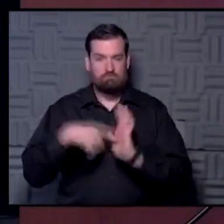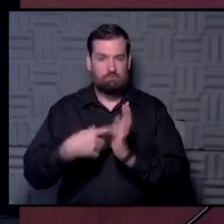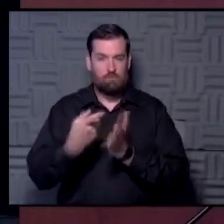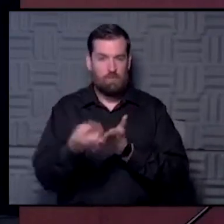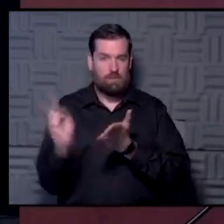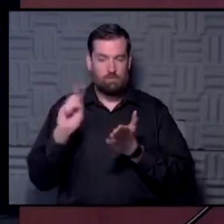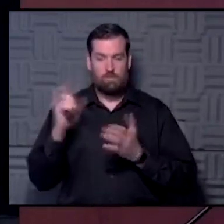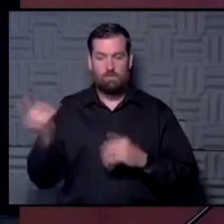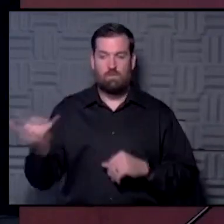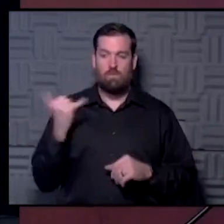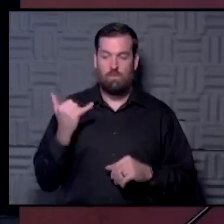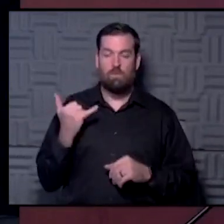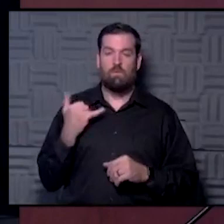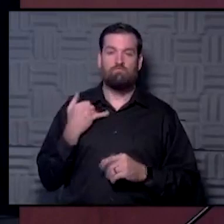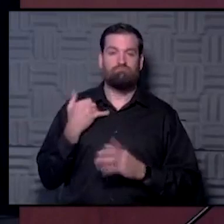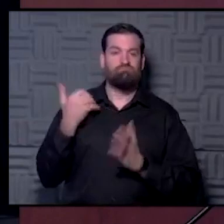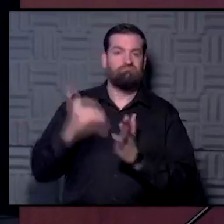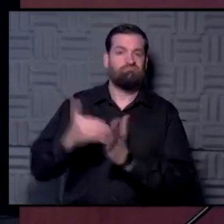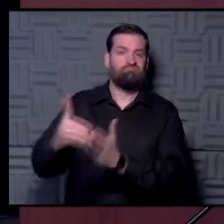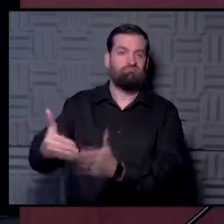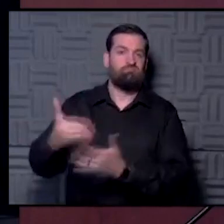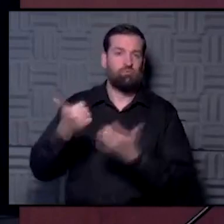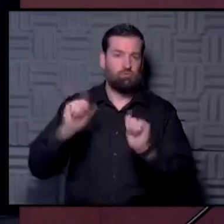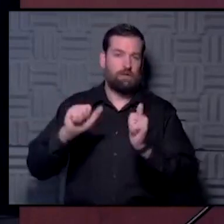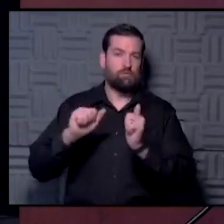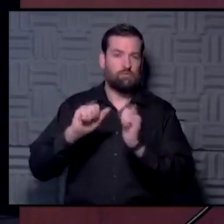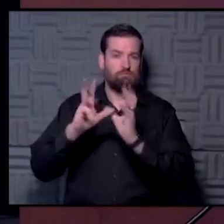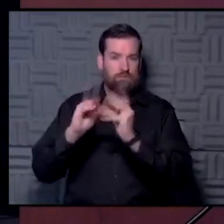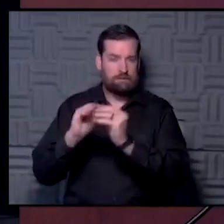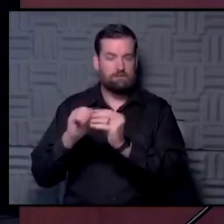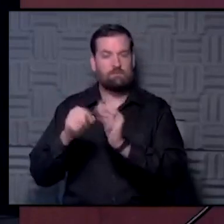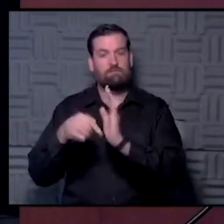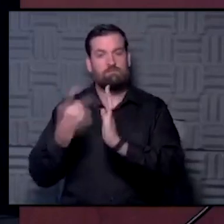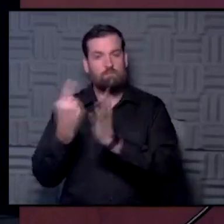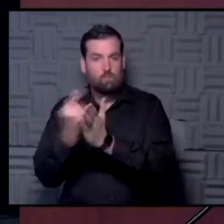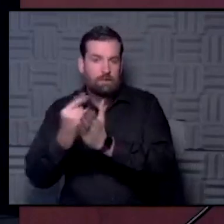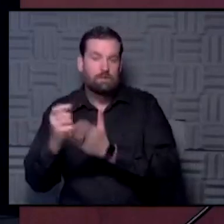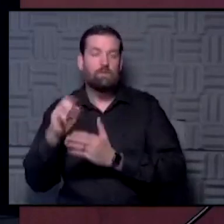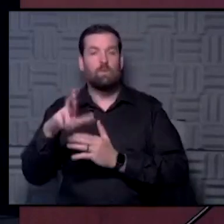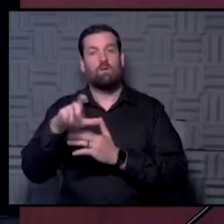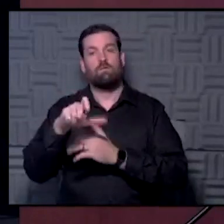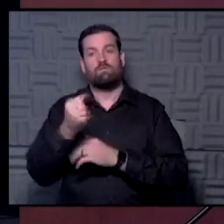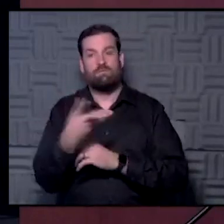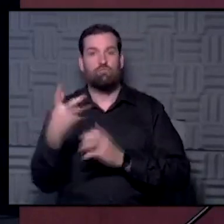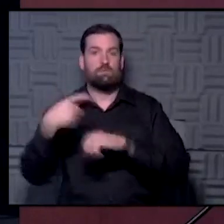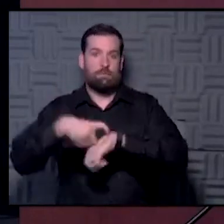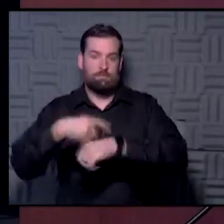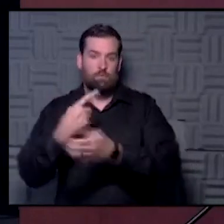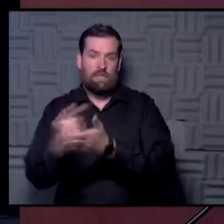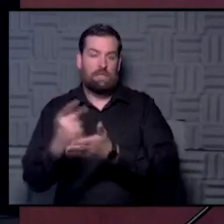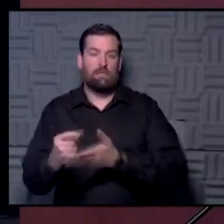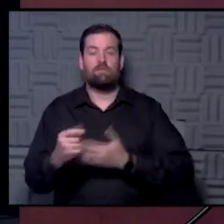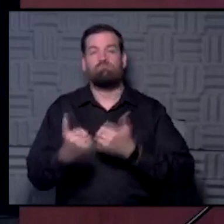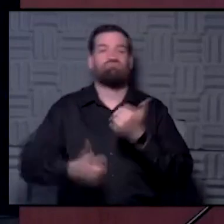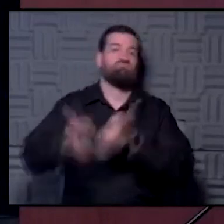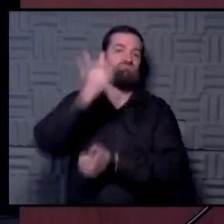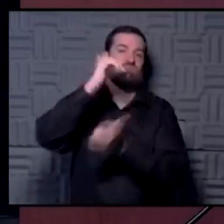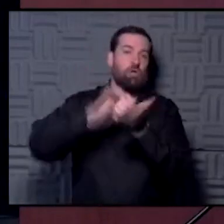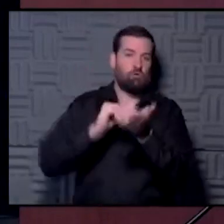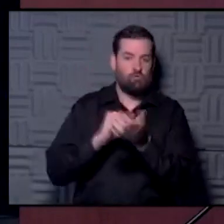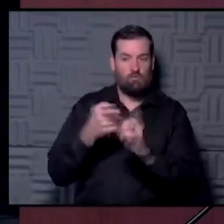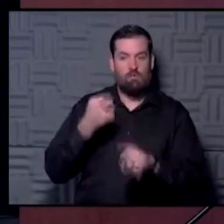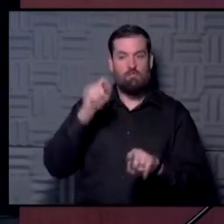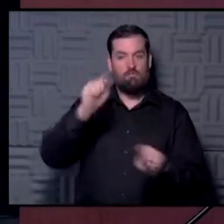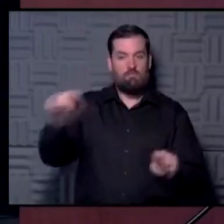week. We meet regularly, try to do it weekly or a couple of times a week with the other chief medical officers from across the metro. And we